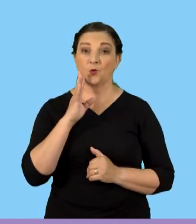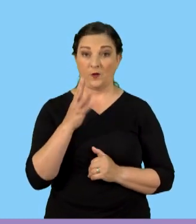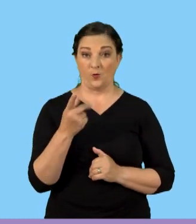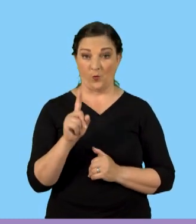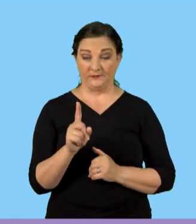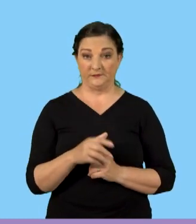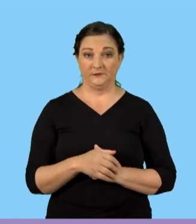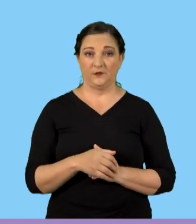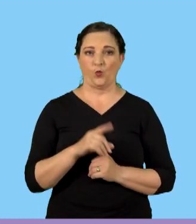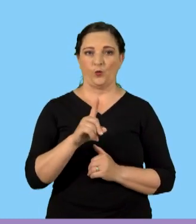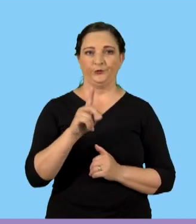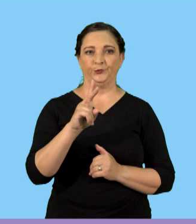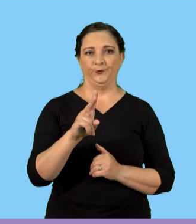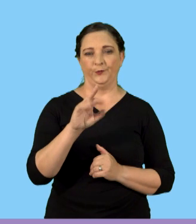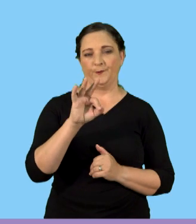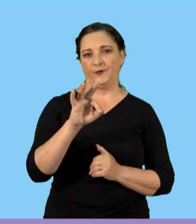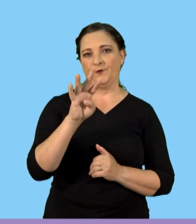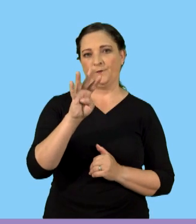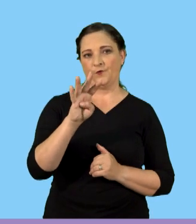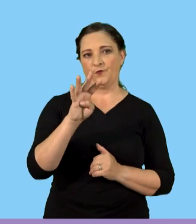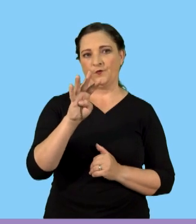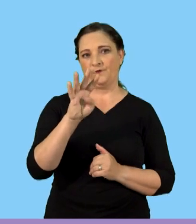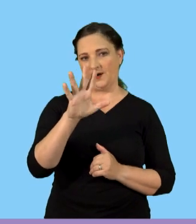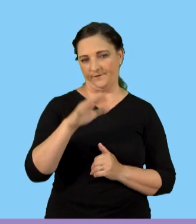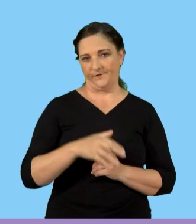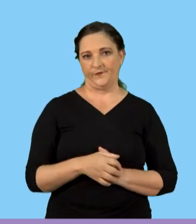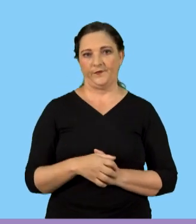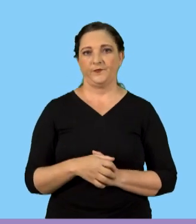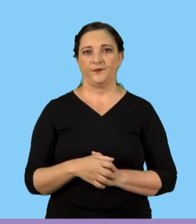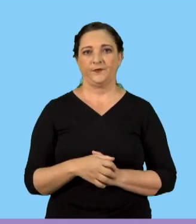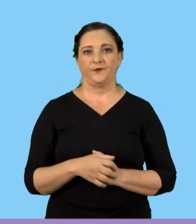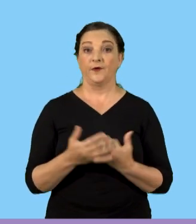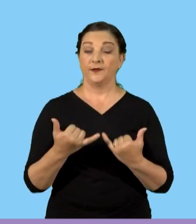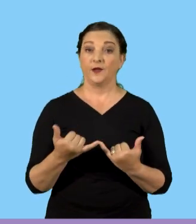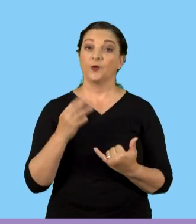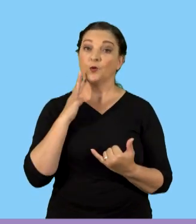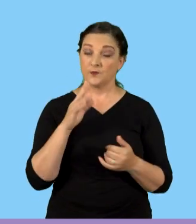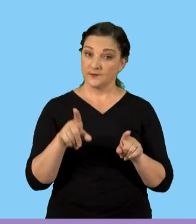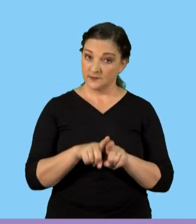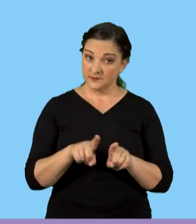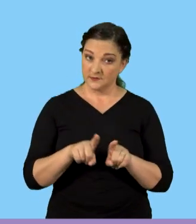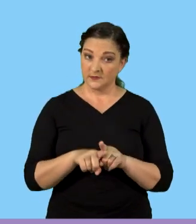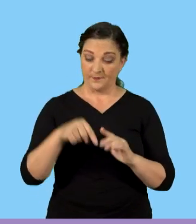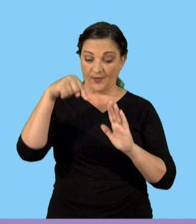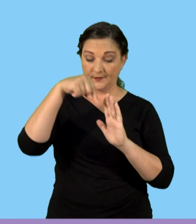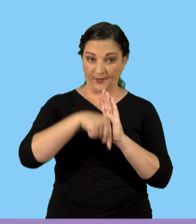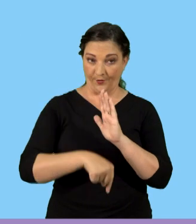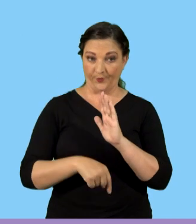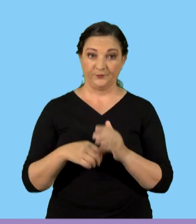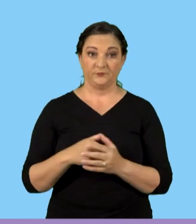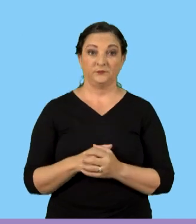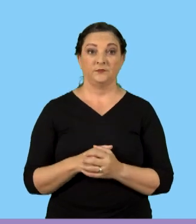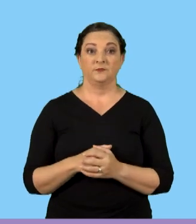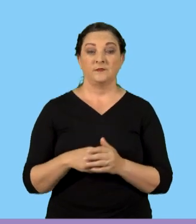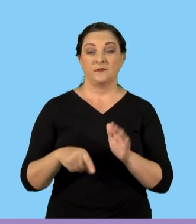we are going to have our 1, 2, 3, 4, and 5. And also going down, when we go down, we are